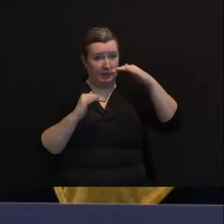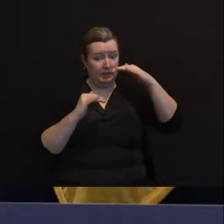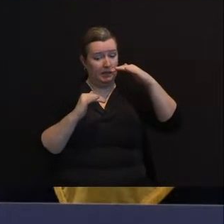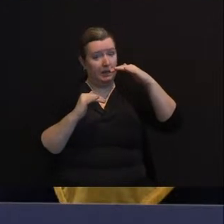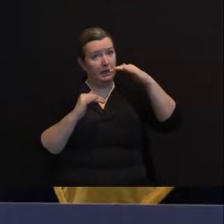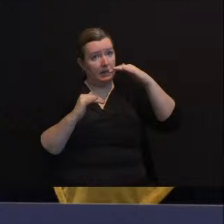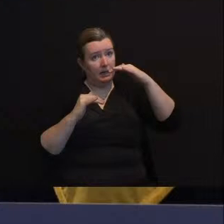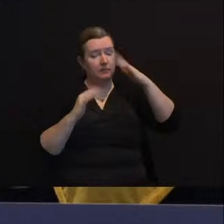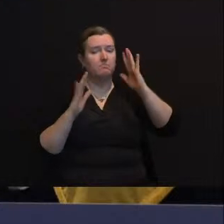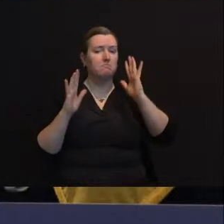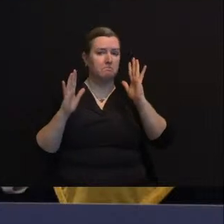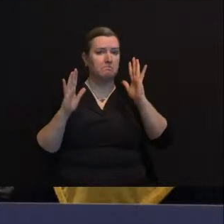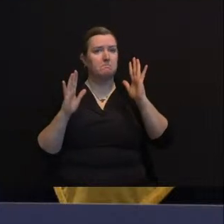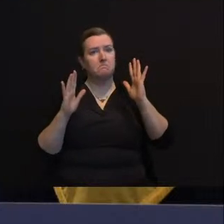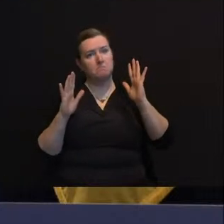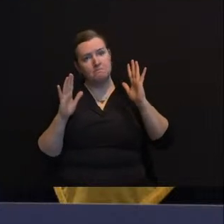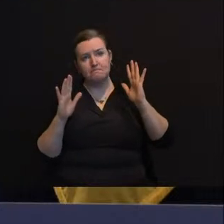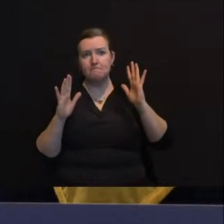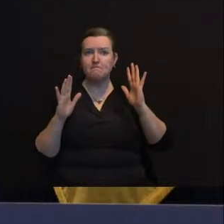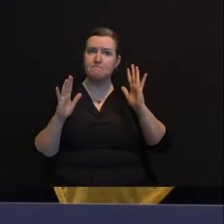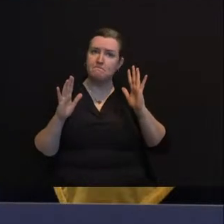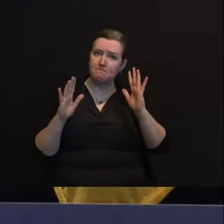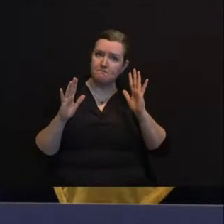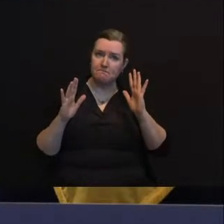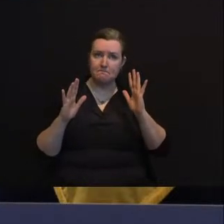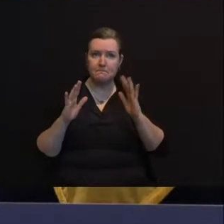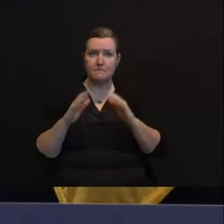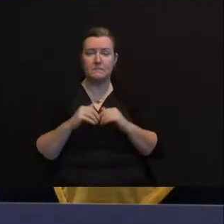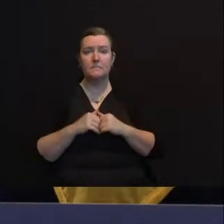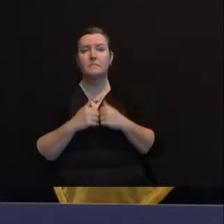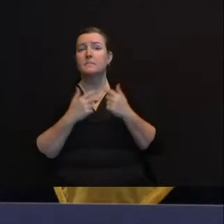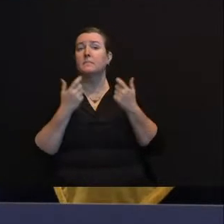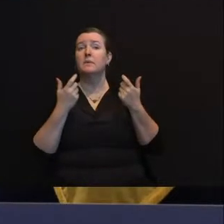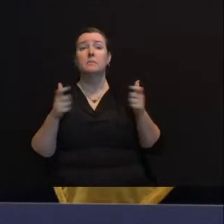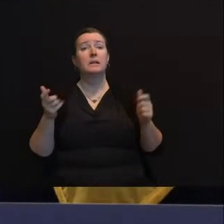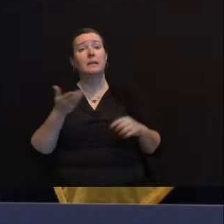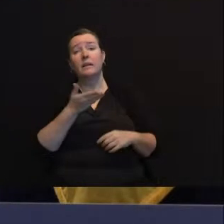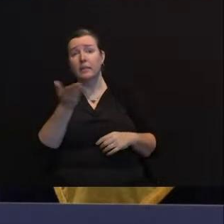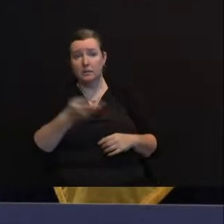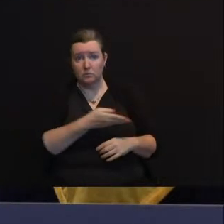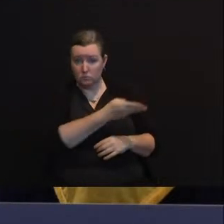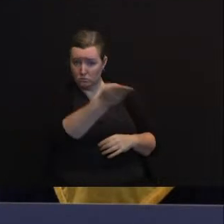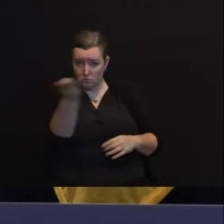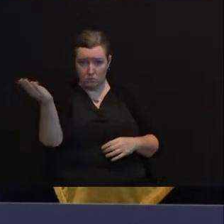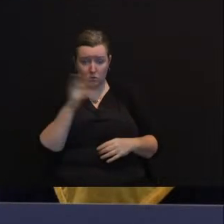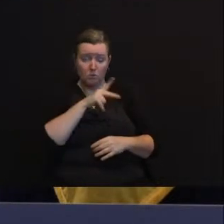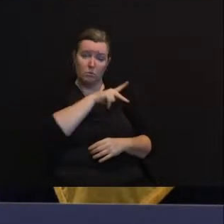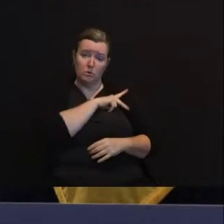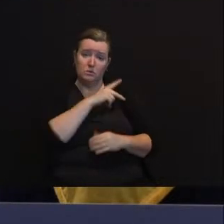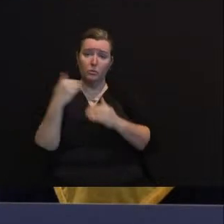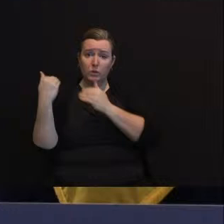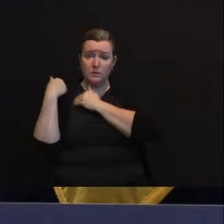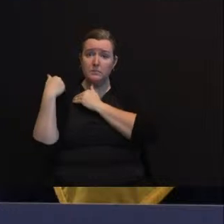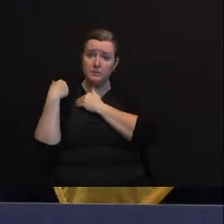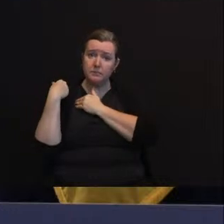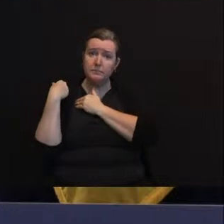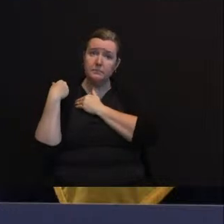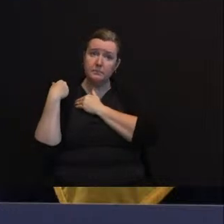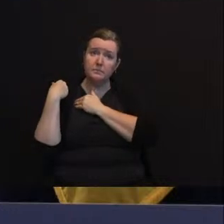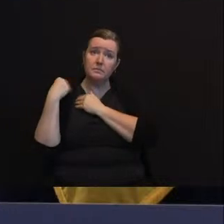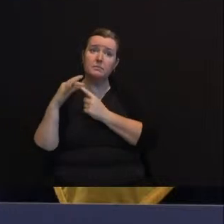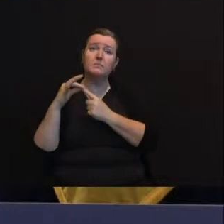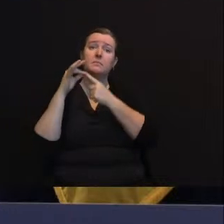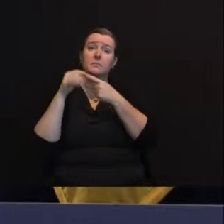changer, forget what we decide to do up here, the biggest game changer is personal behavior, especially in the holidays. I have no